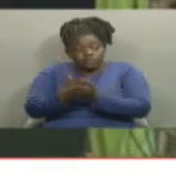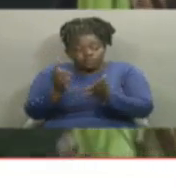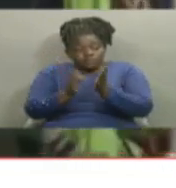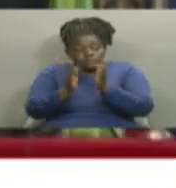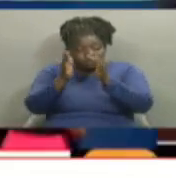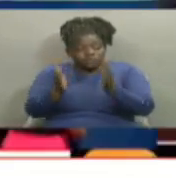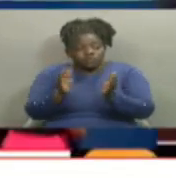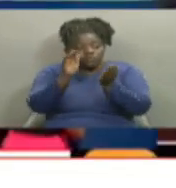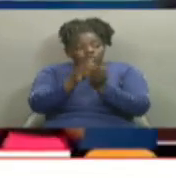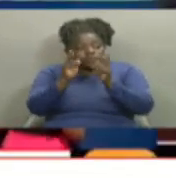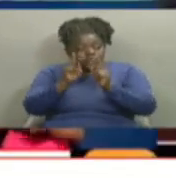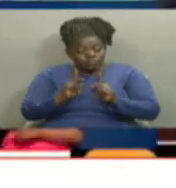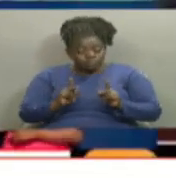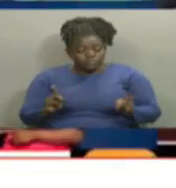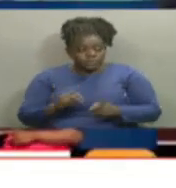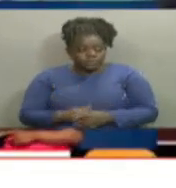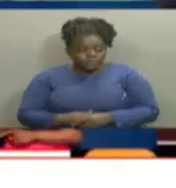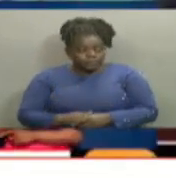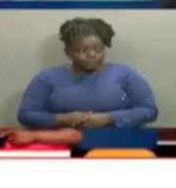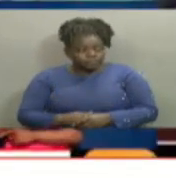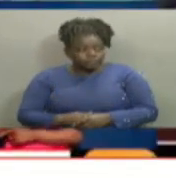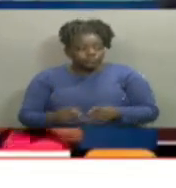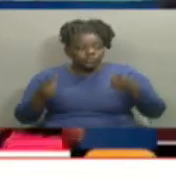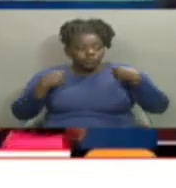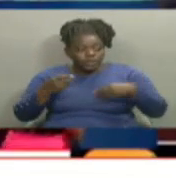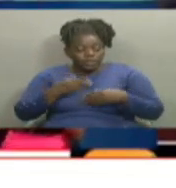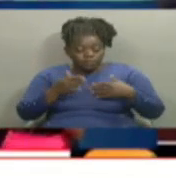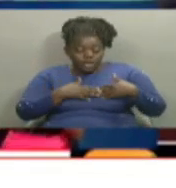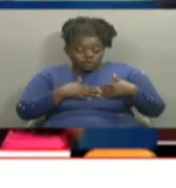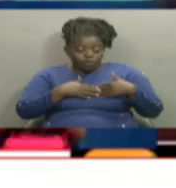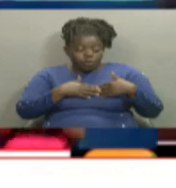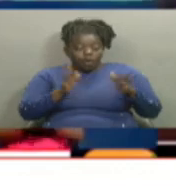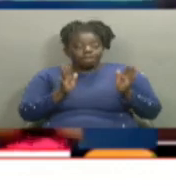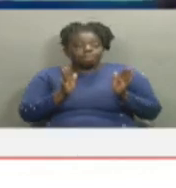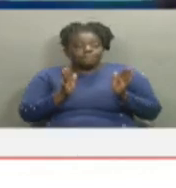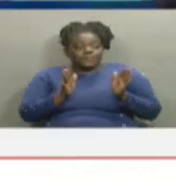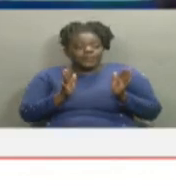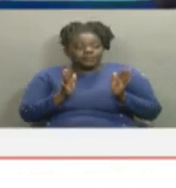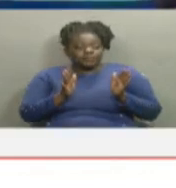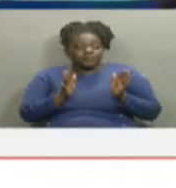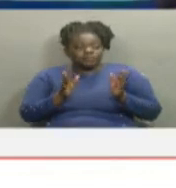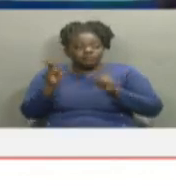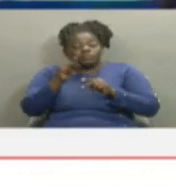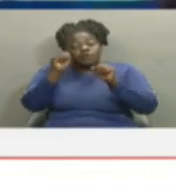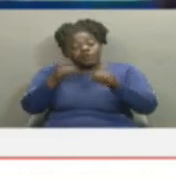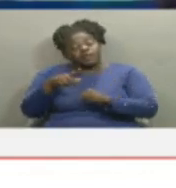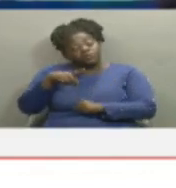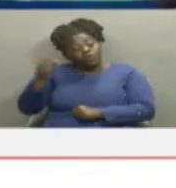okukuuma emirembe. We have an open door that people can go to